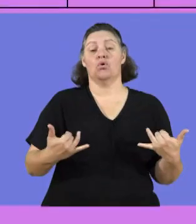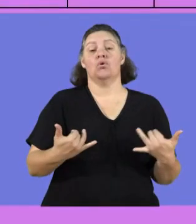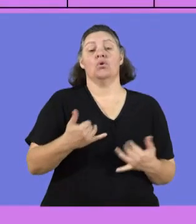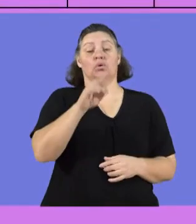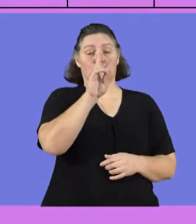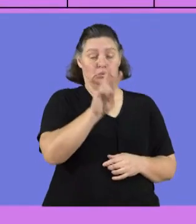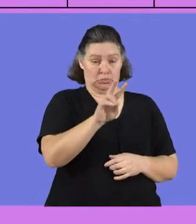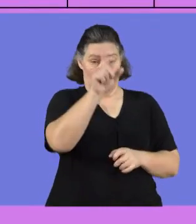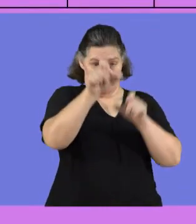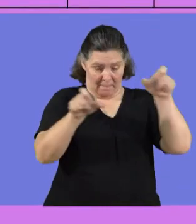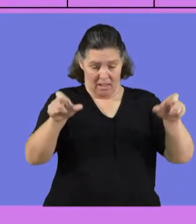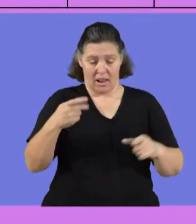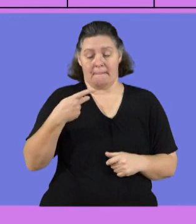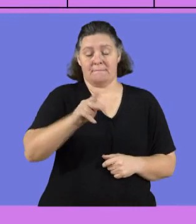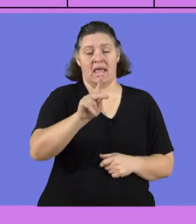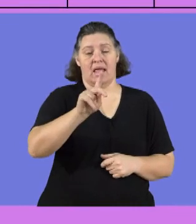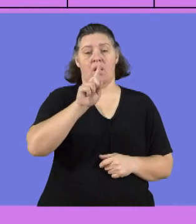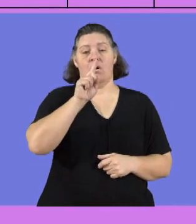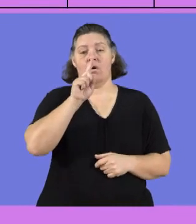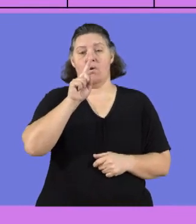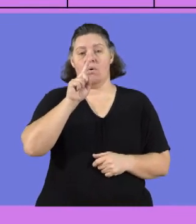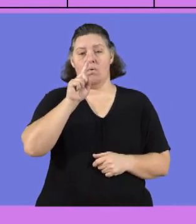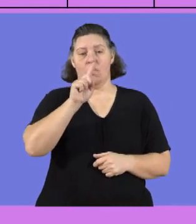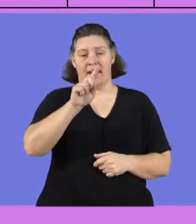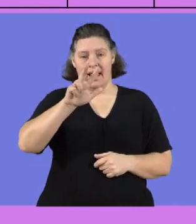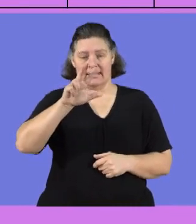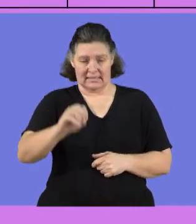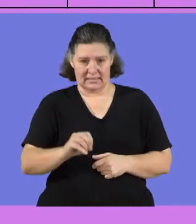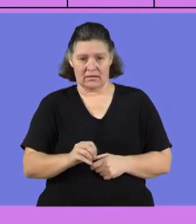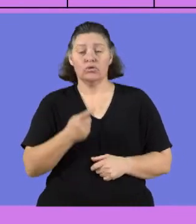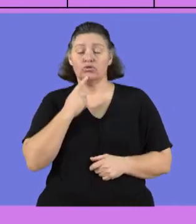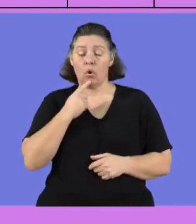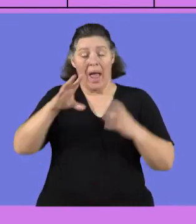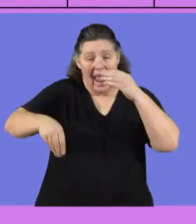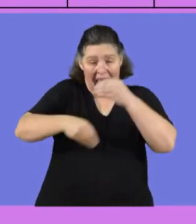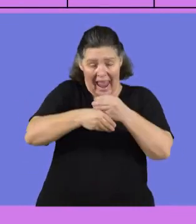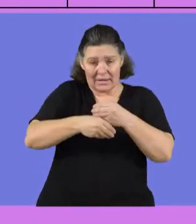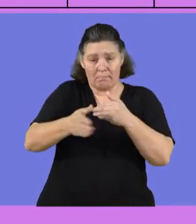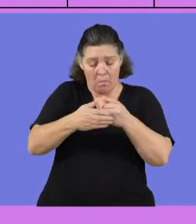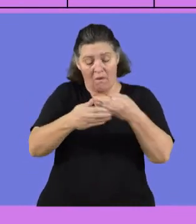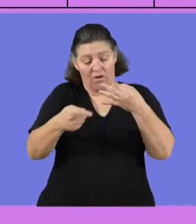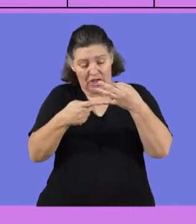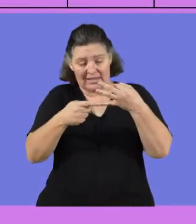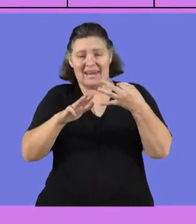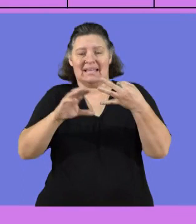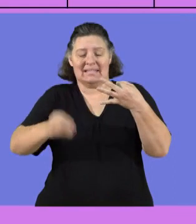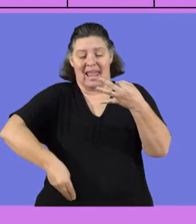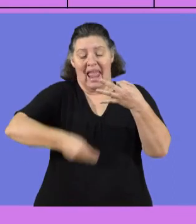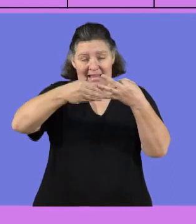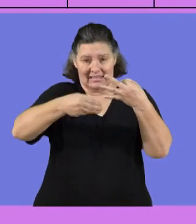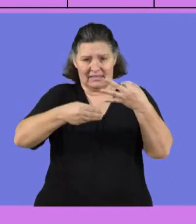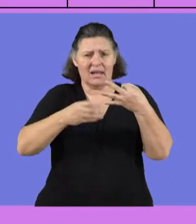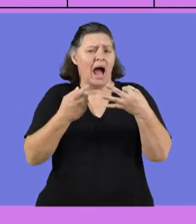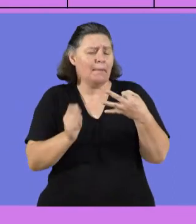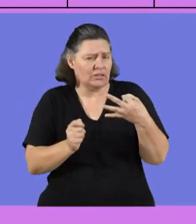continue. Now that 2 will pay 180, if they are 3, we simply add 90 rand. And when we